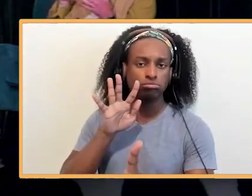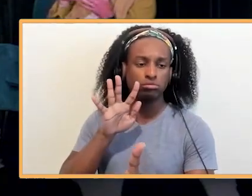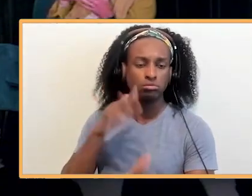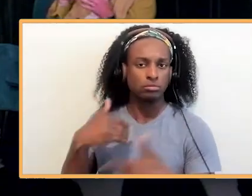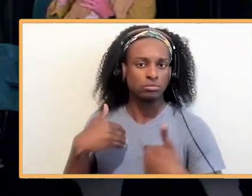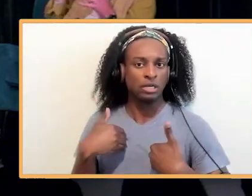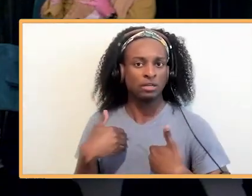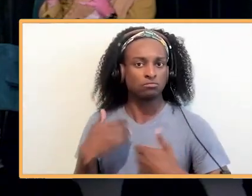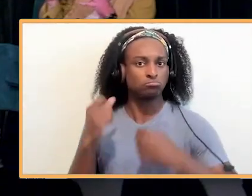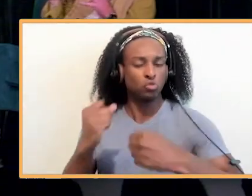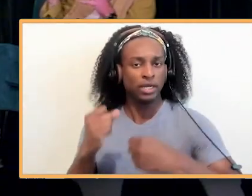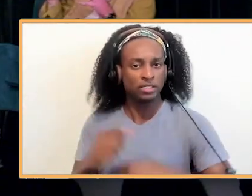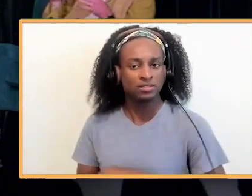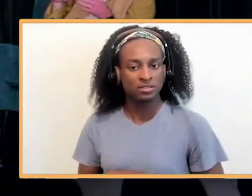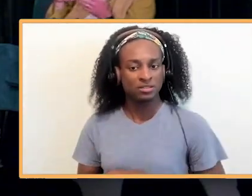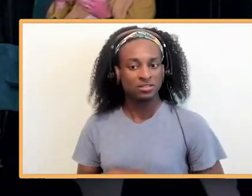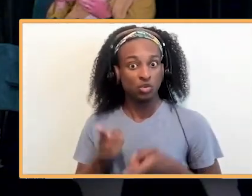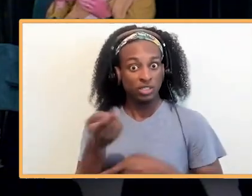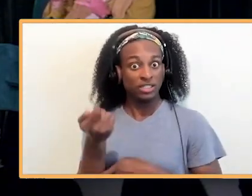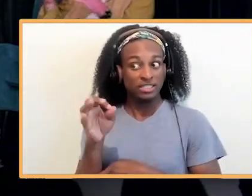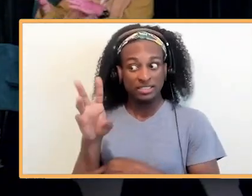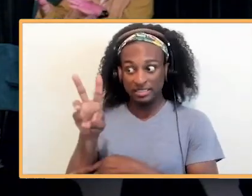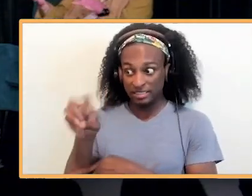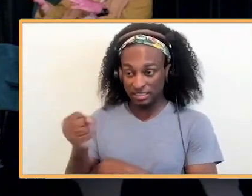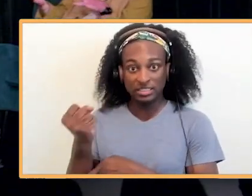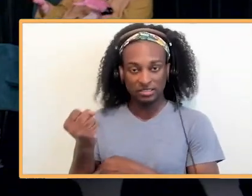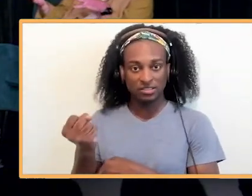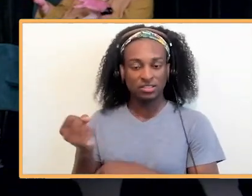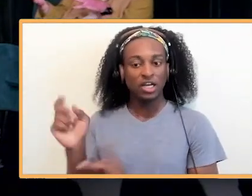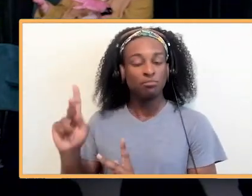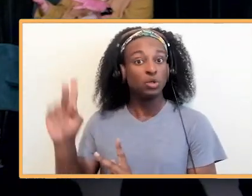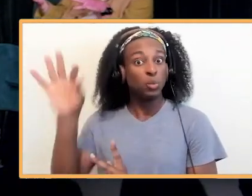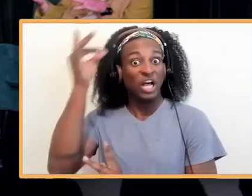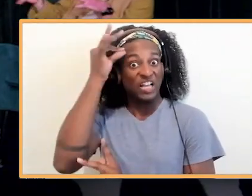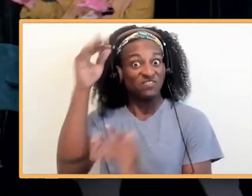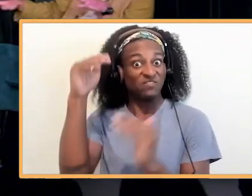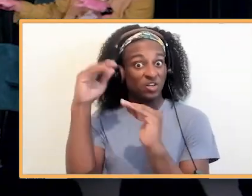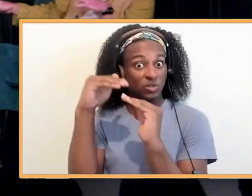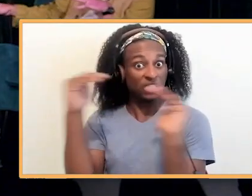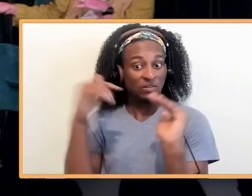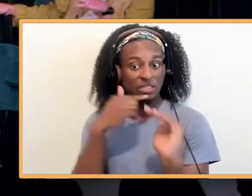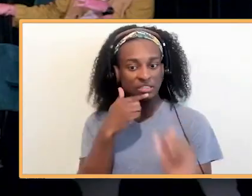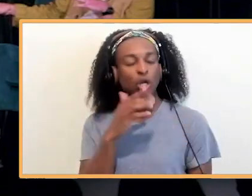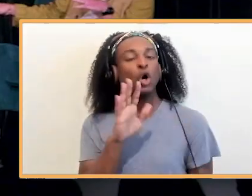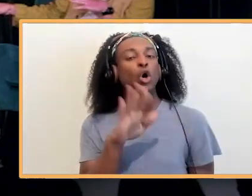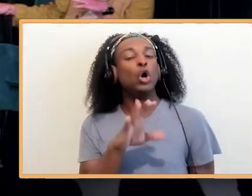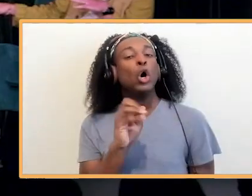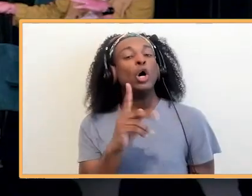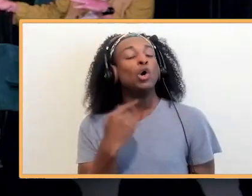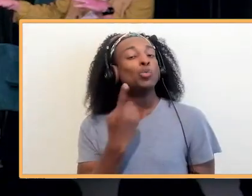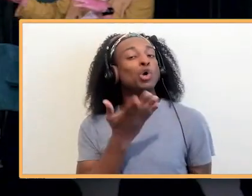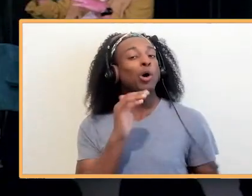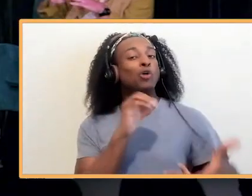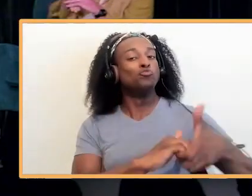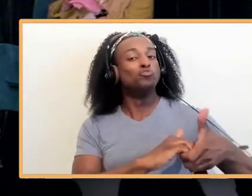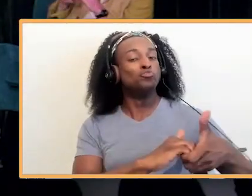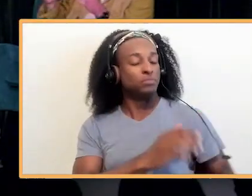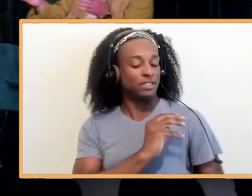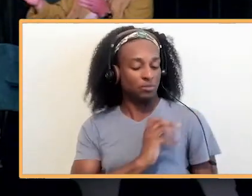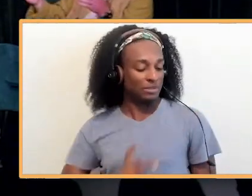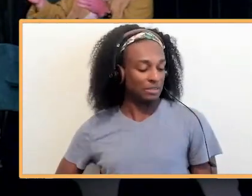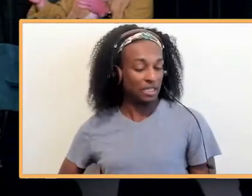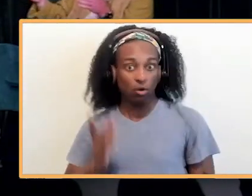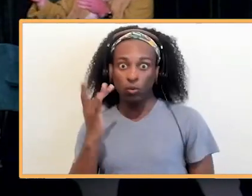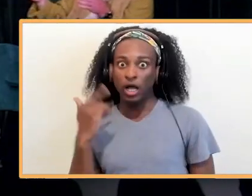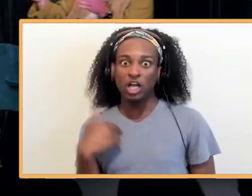movement, you have people at the federal government saying, okay, we're going to work with MLK so that we don't have to resort to this, right?